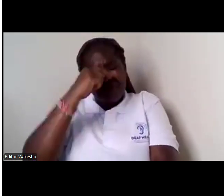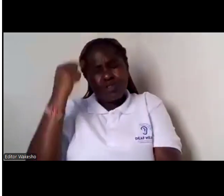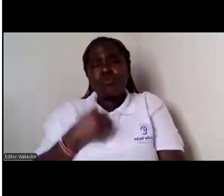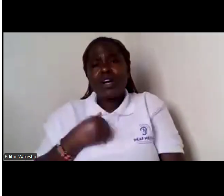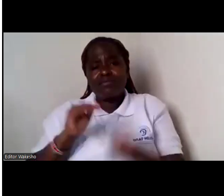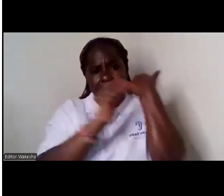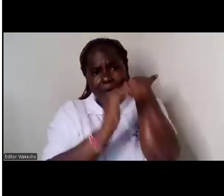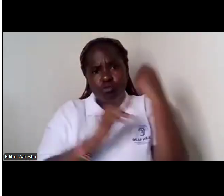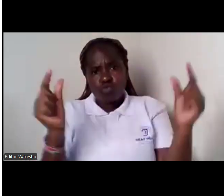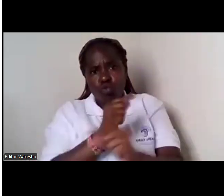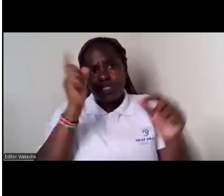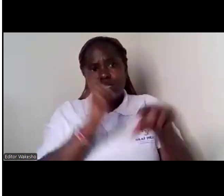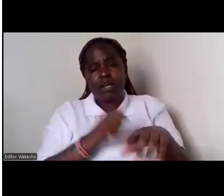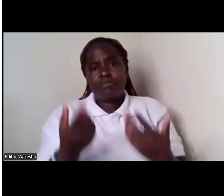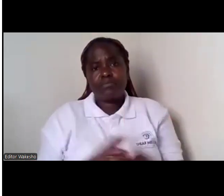time.